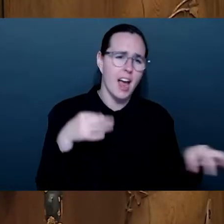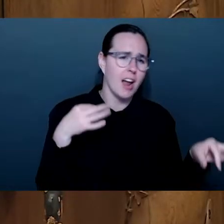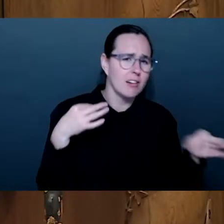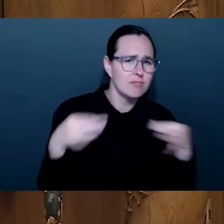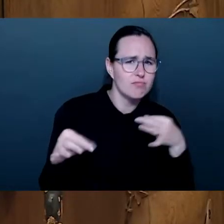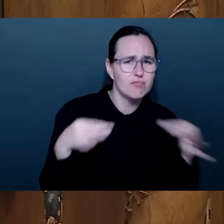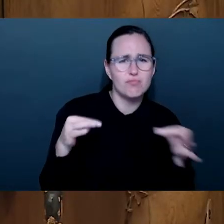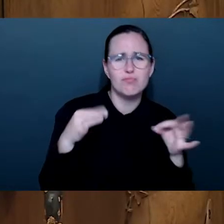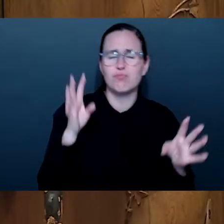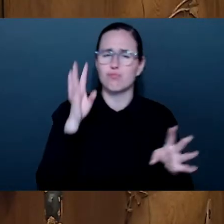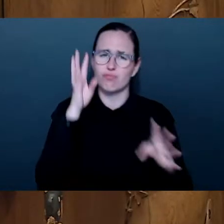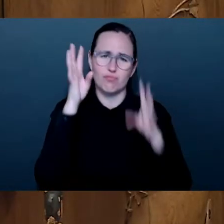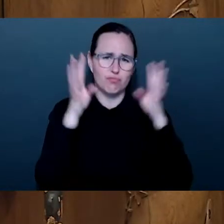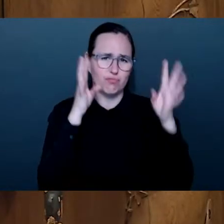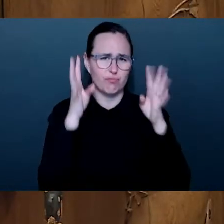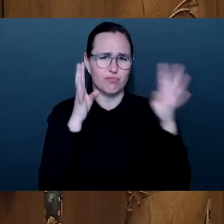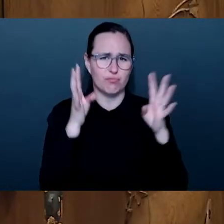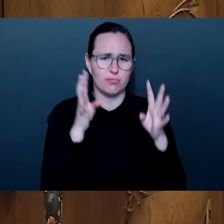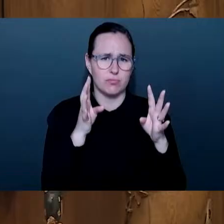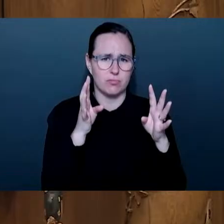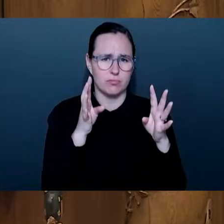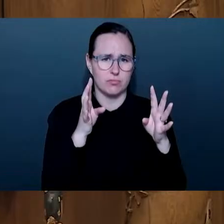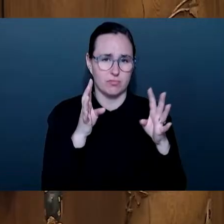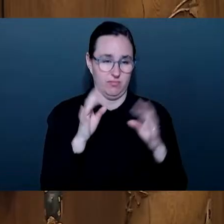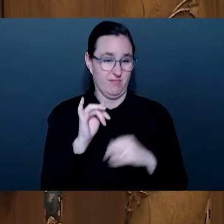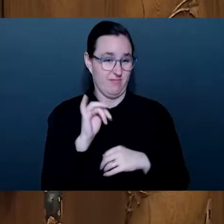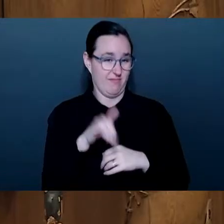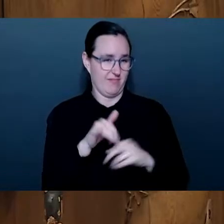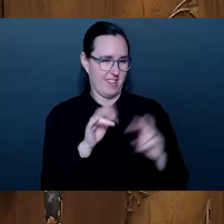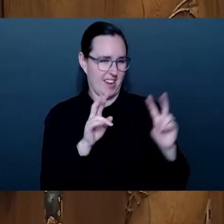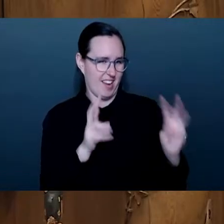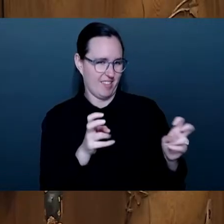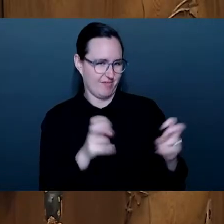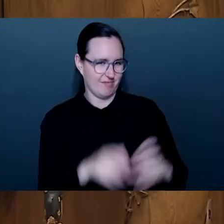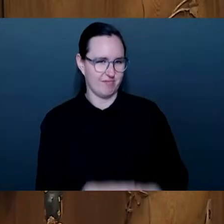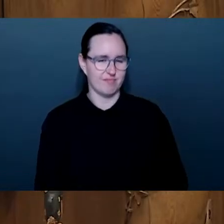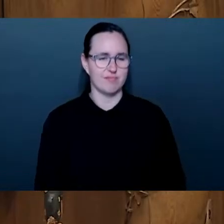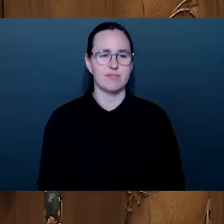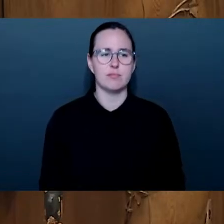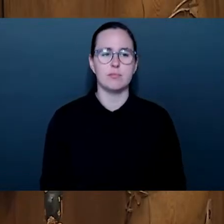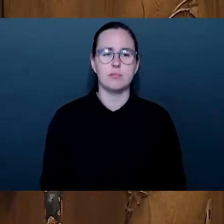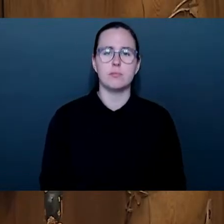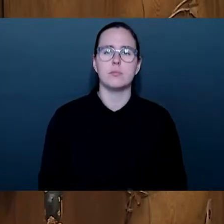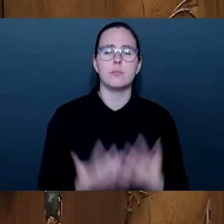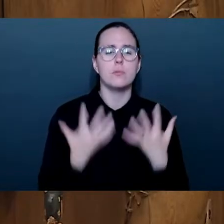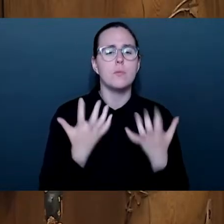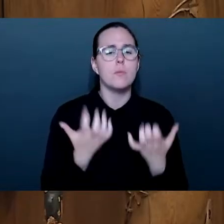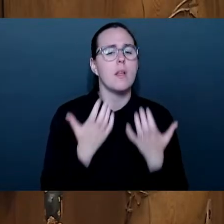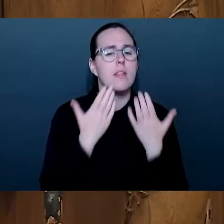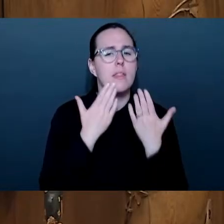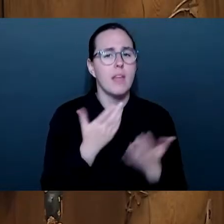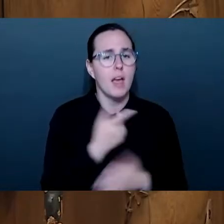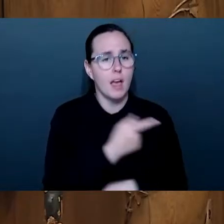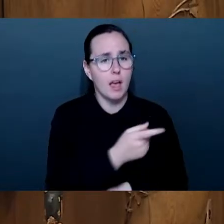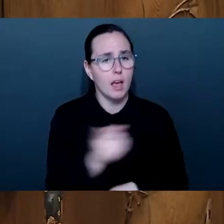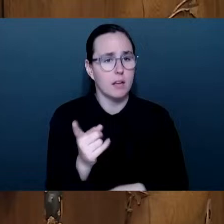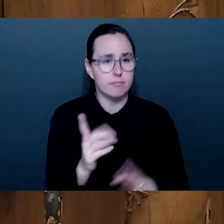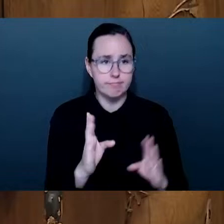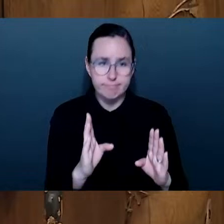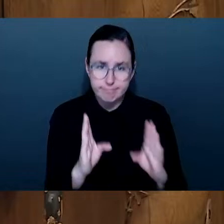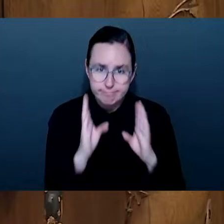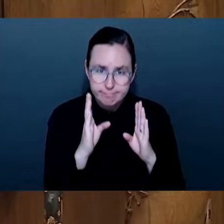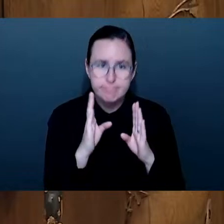The chair thanks all members for heeding this direction and for always being mindful of the words they